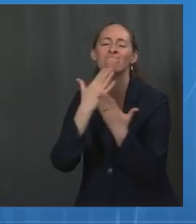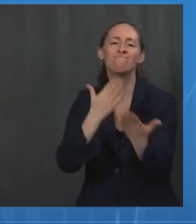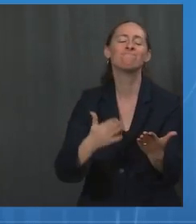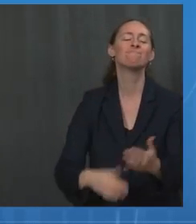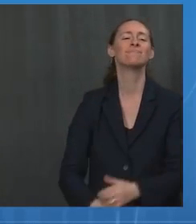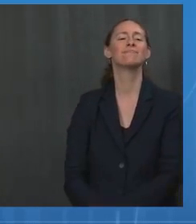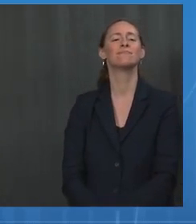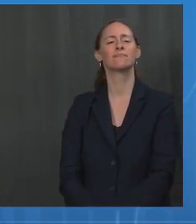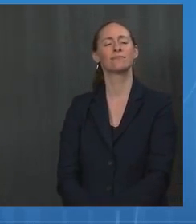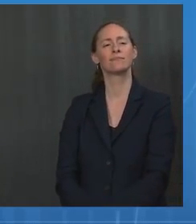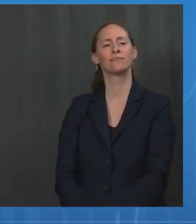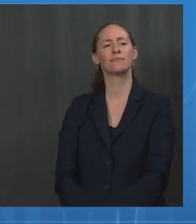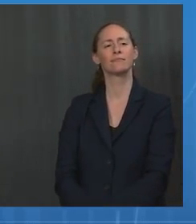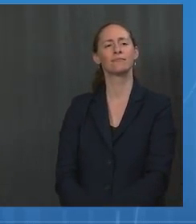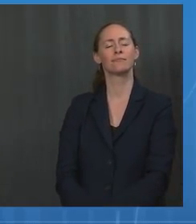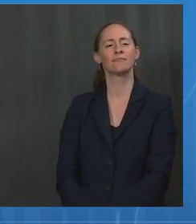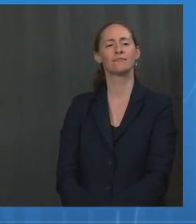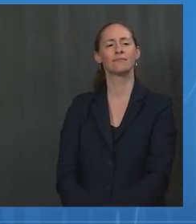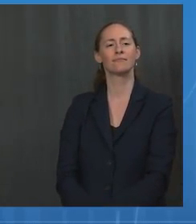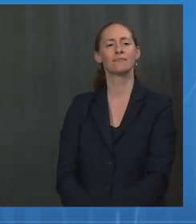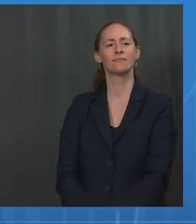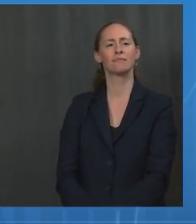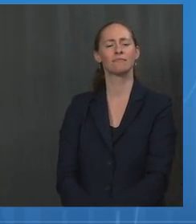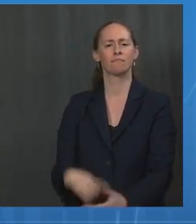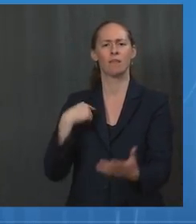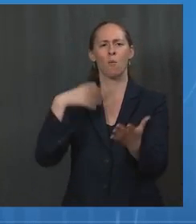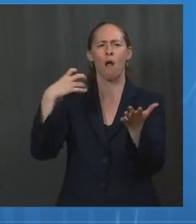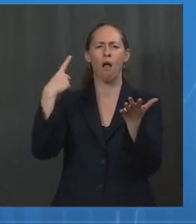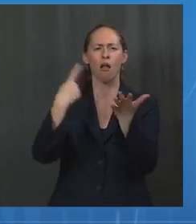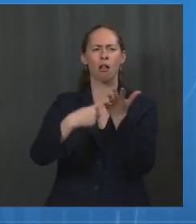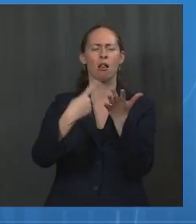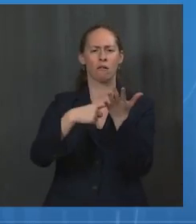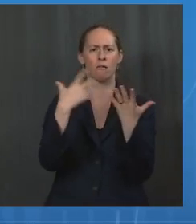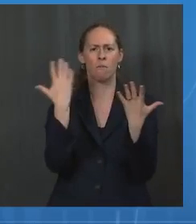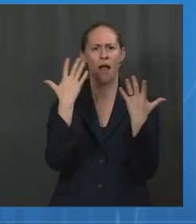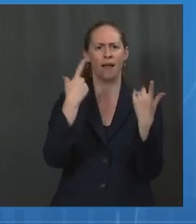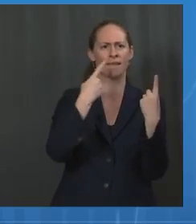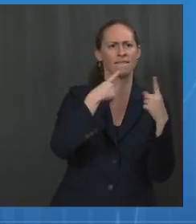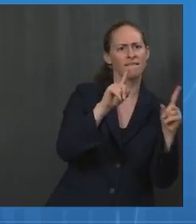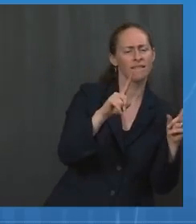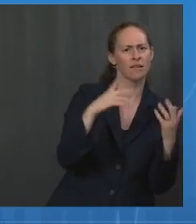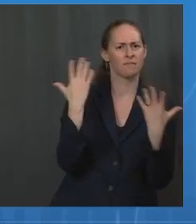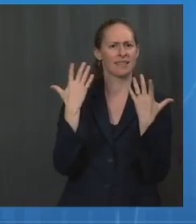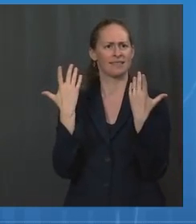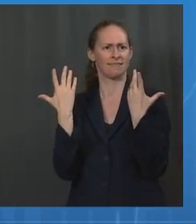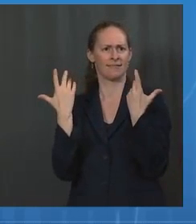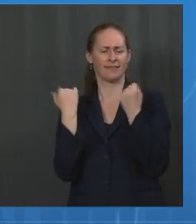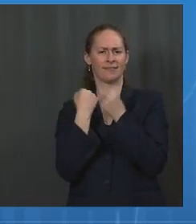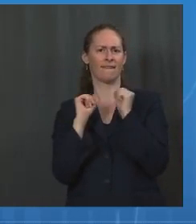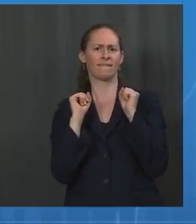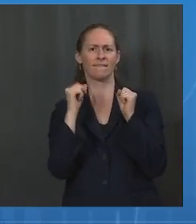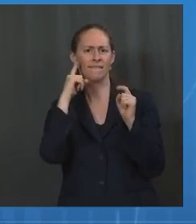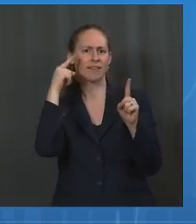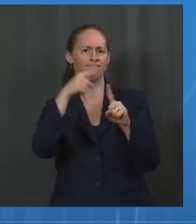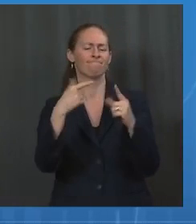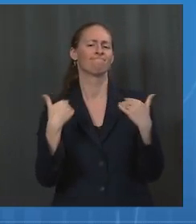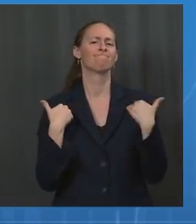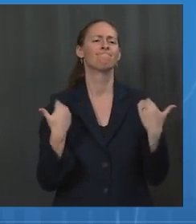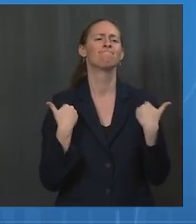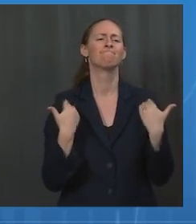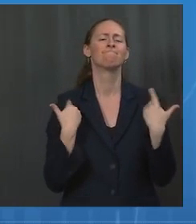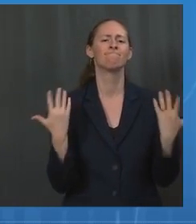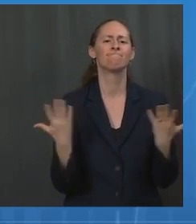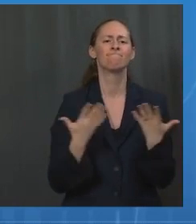COVID-19 vaccine efficacy and safety in adolescents. So let's first look at the efficacy of